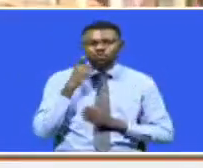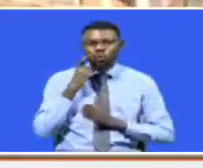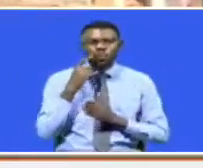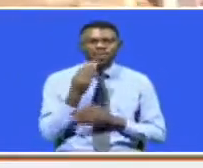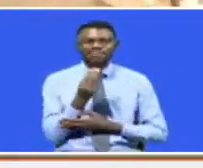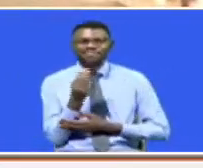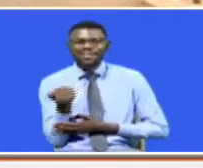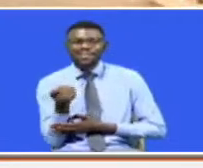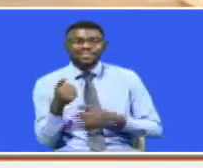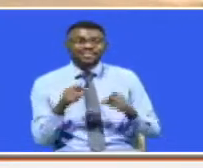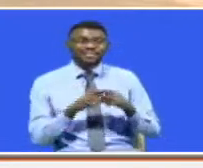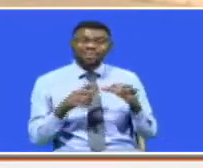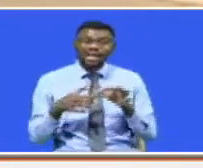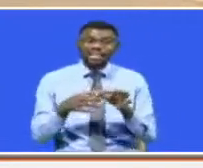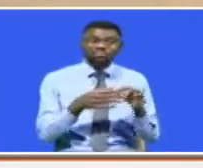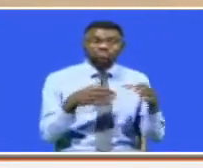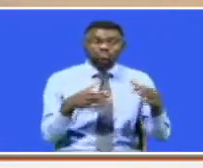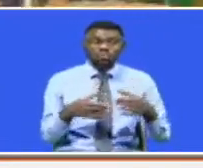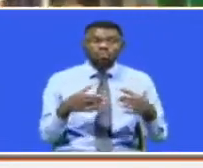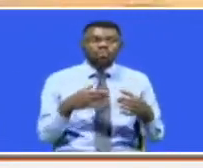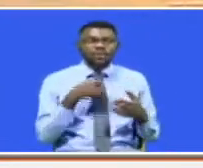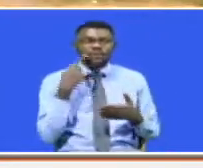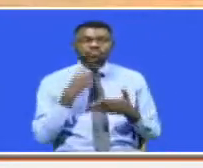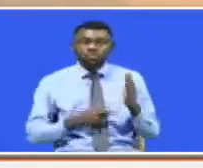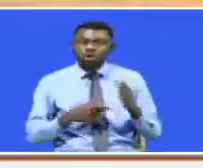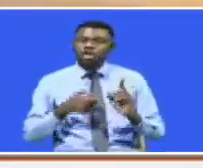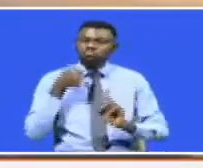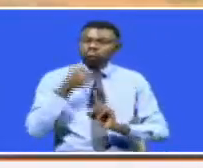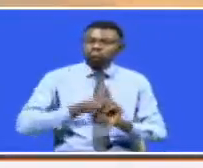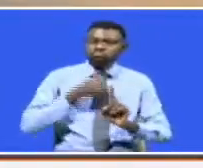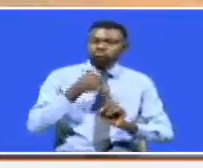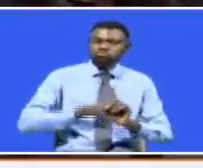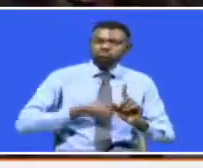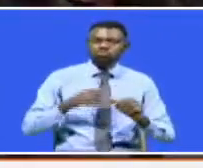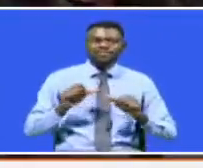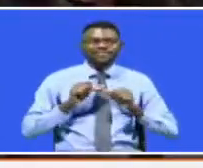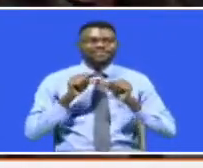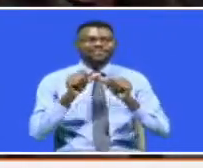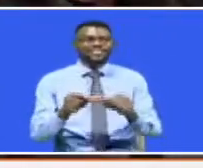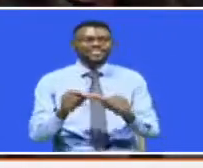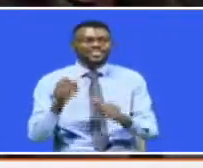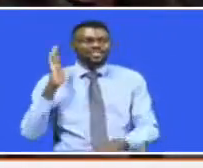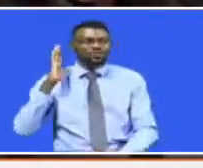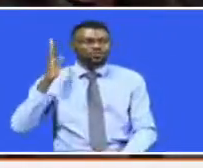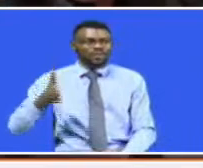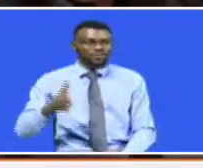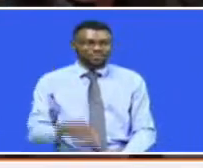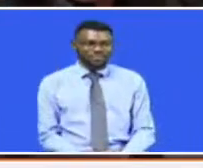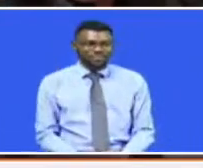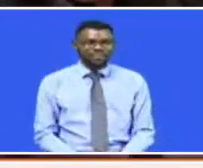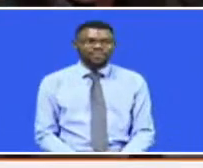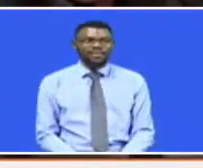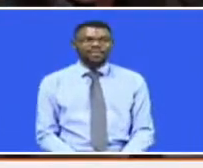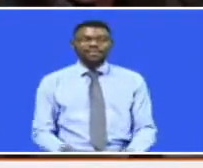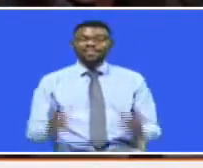leaders assuring the residents of their continued struggle. Yale maandamano yanayotendeka Kenya hii.